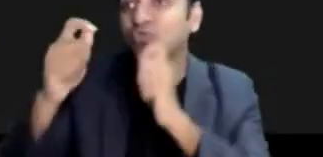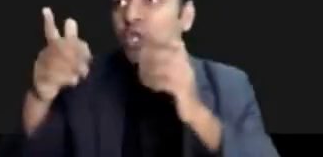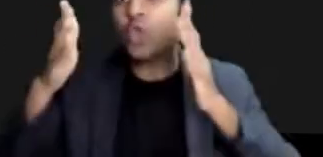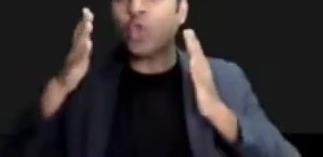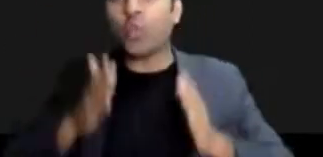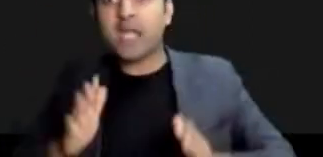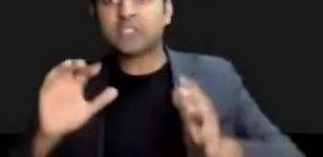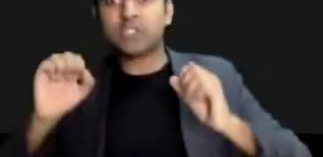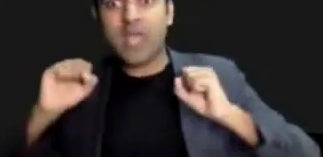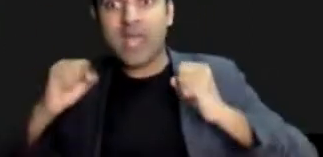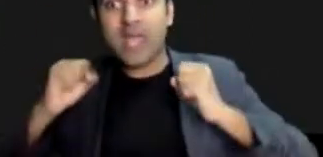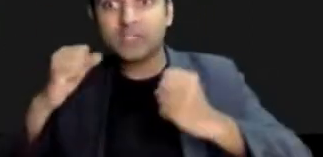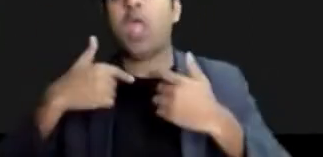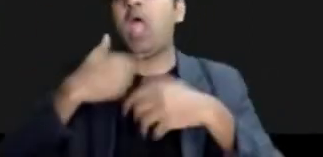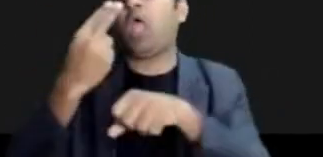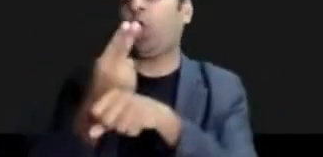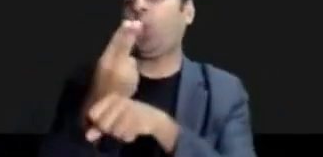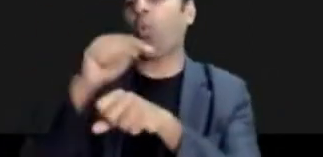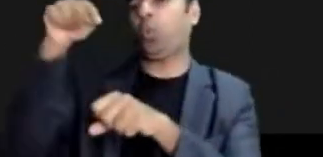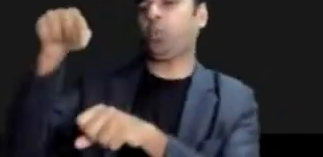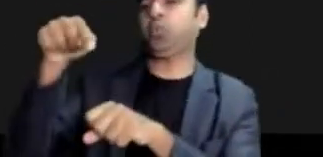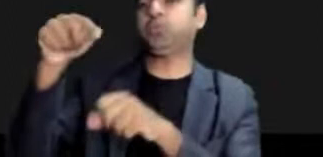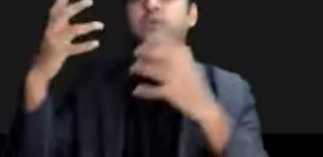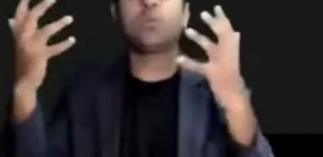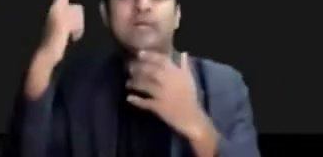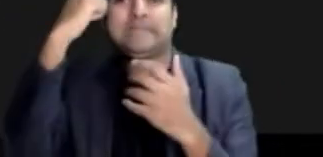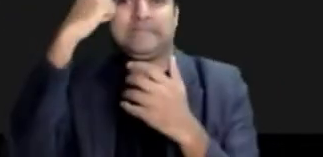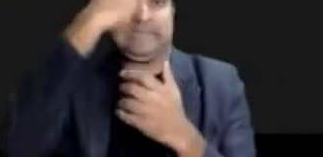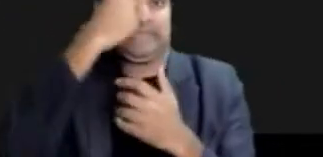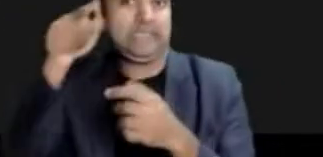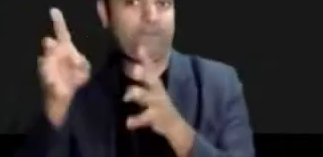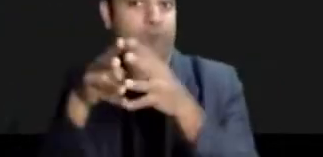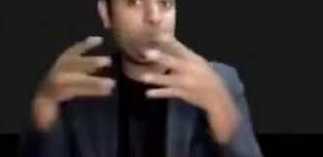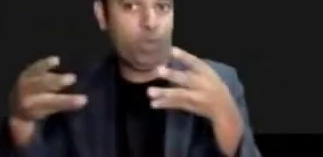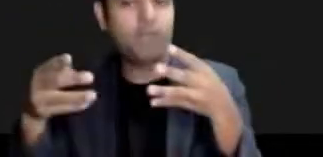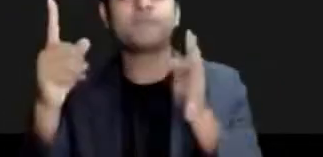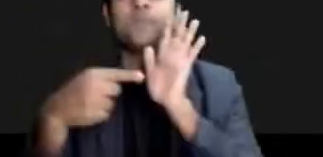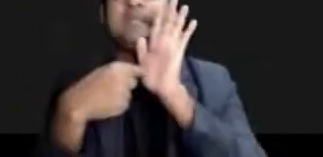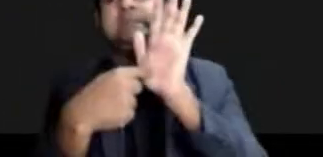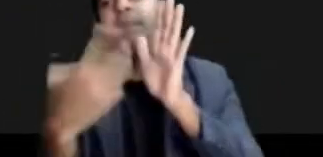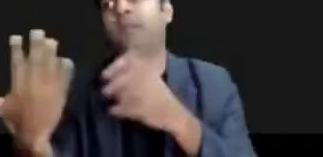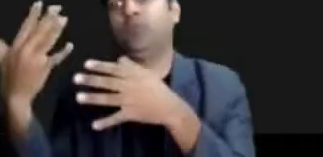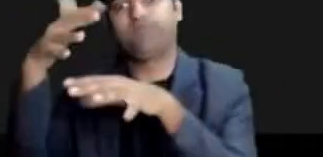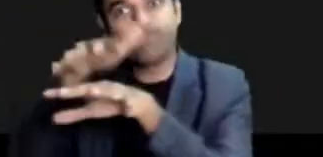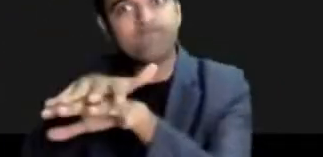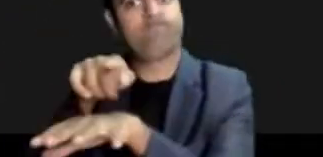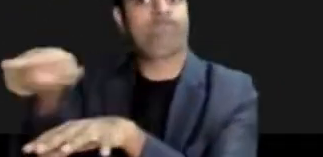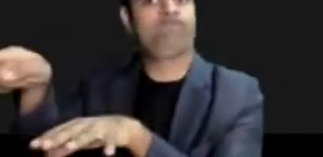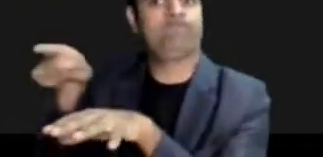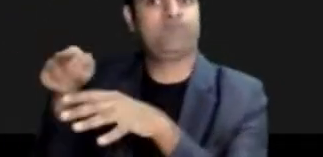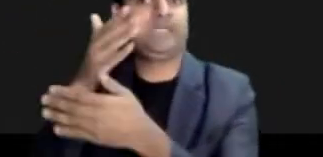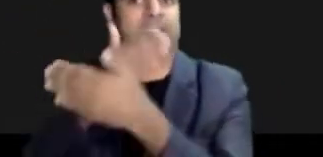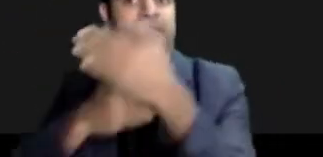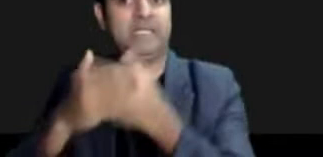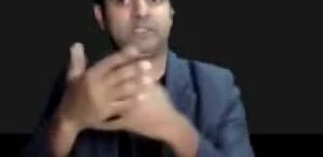place. But what is important is to see how we have done in terms of implementing and